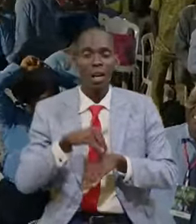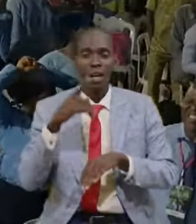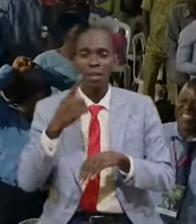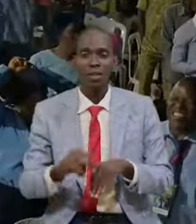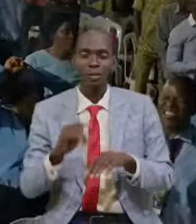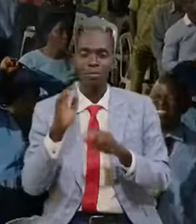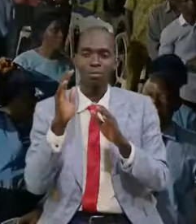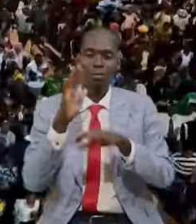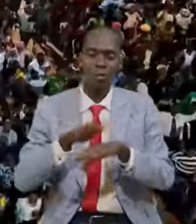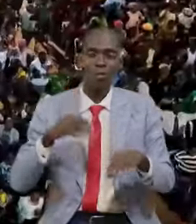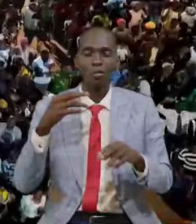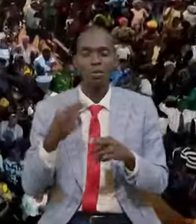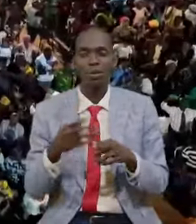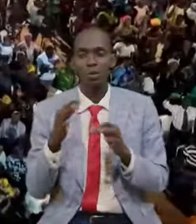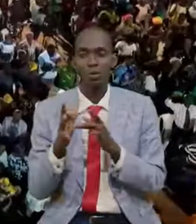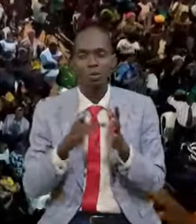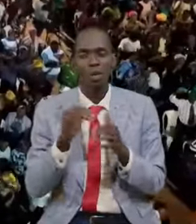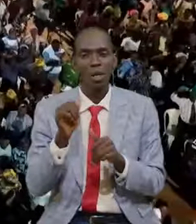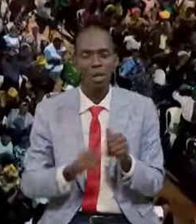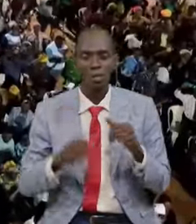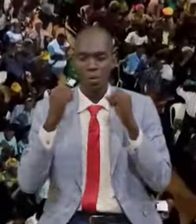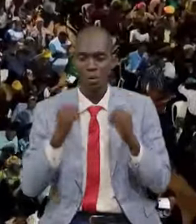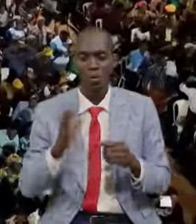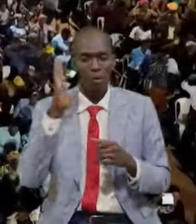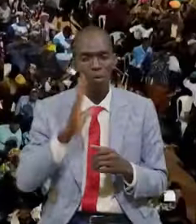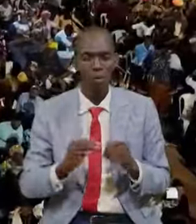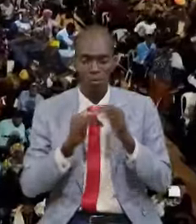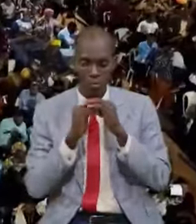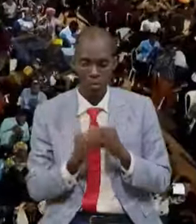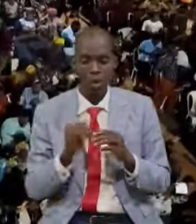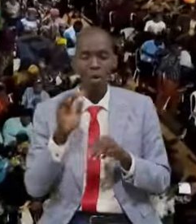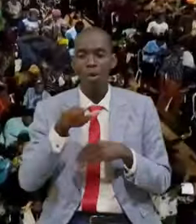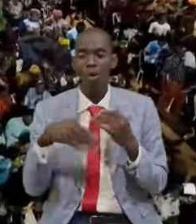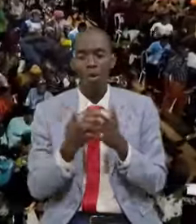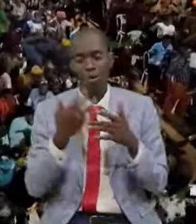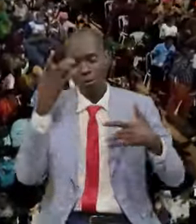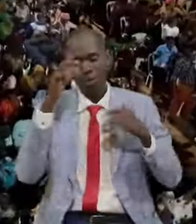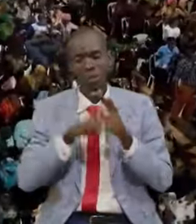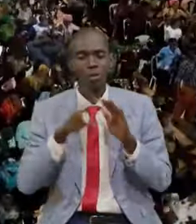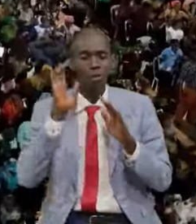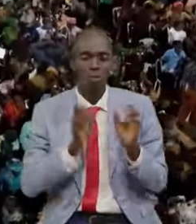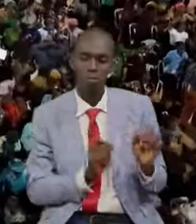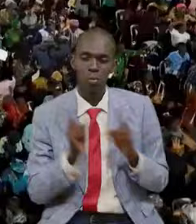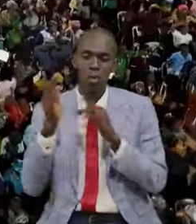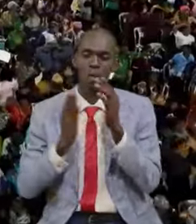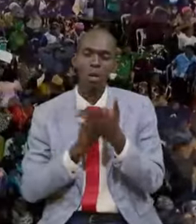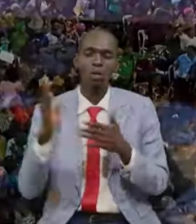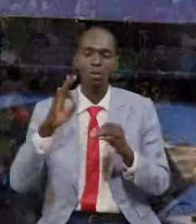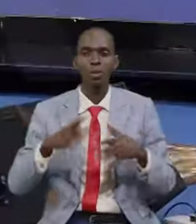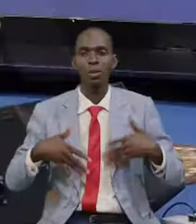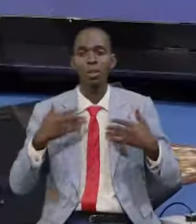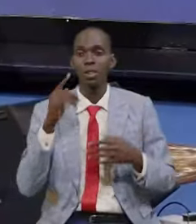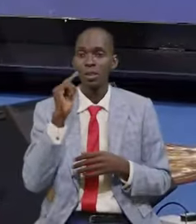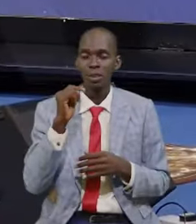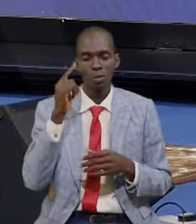Jesus, every knee shall bow. All sicknesses will vanish away in your life. Testimony